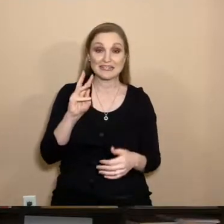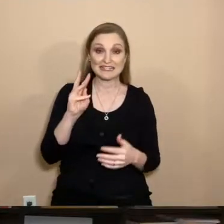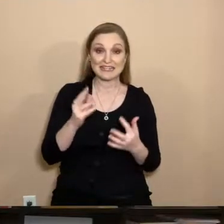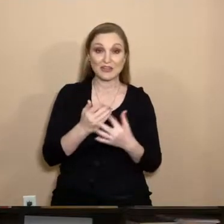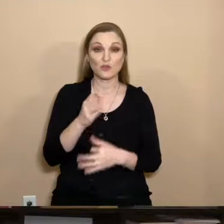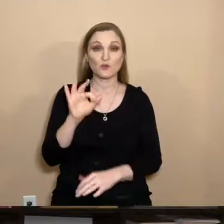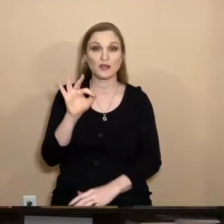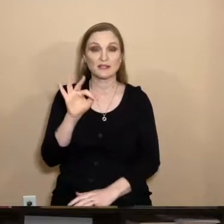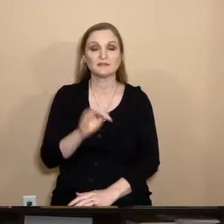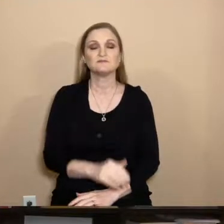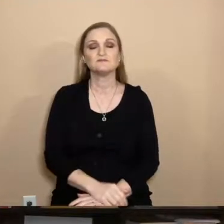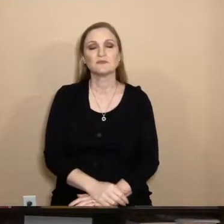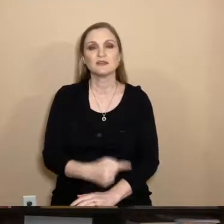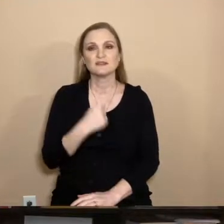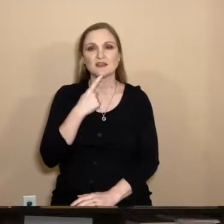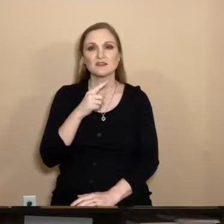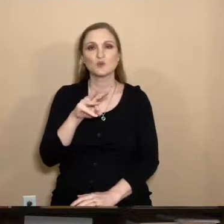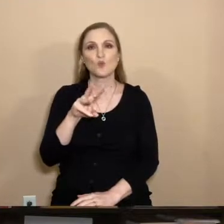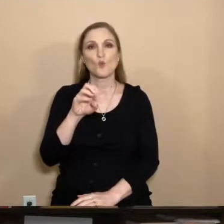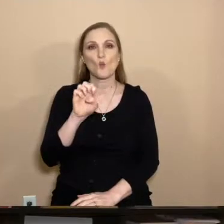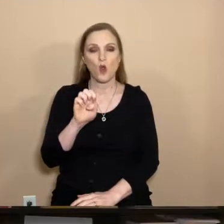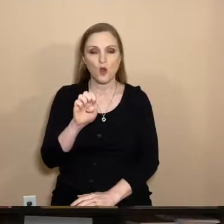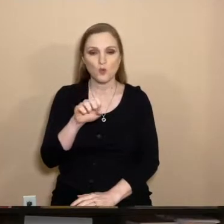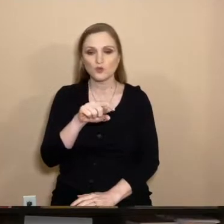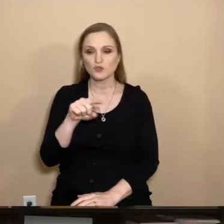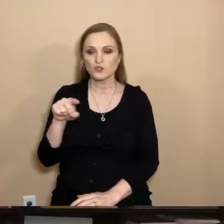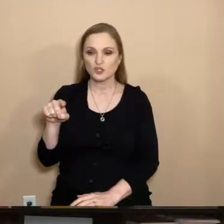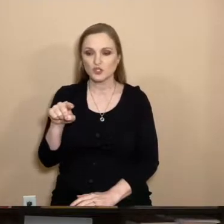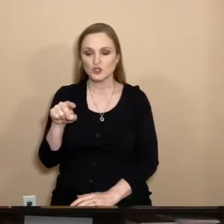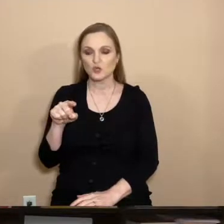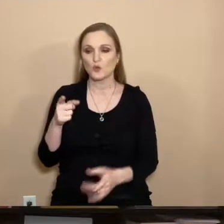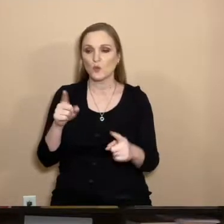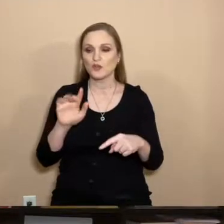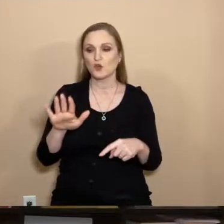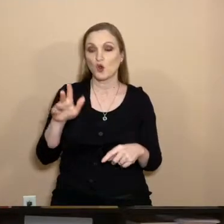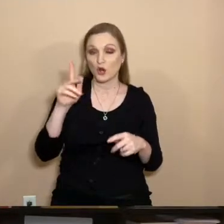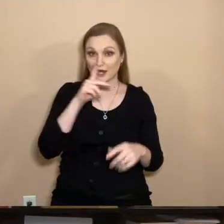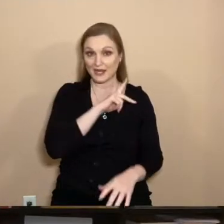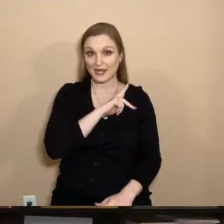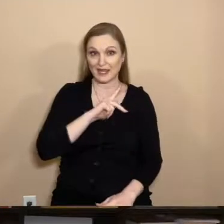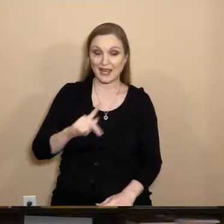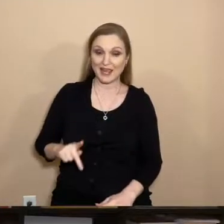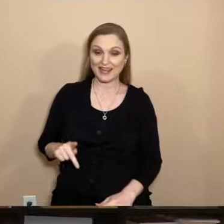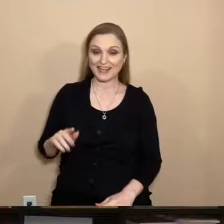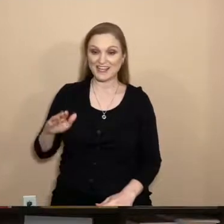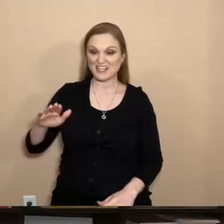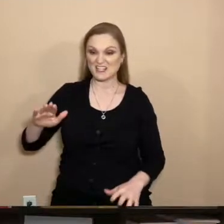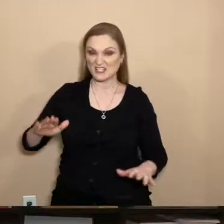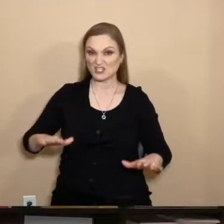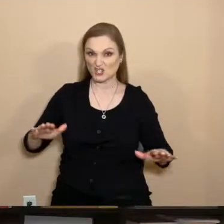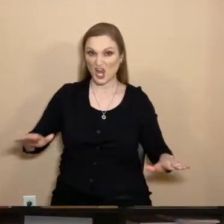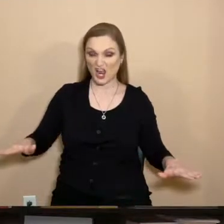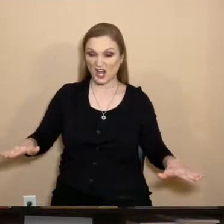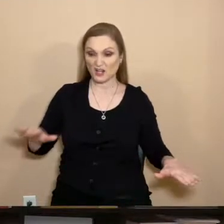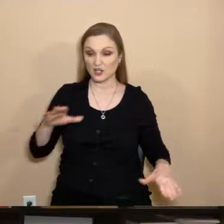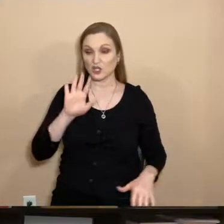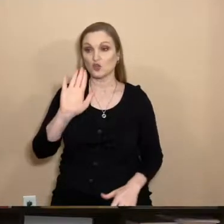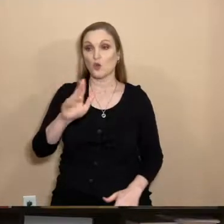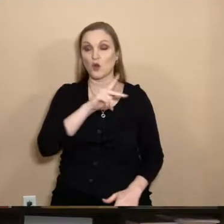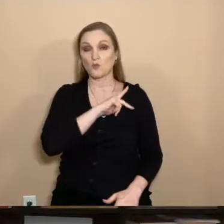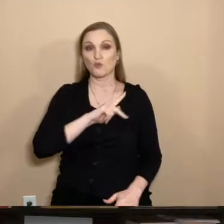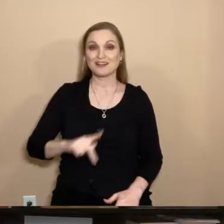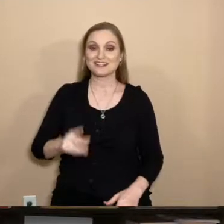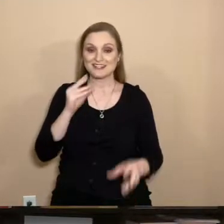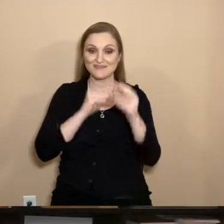19. He says, woe to you, O land, when your king is a child and your princes feast in the